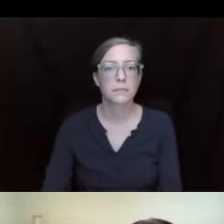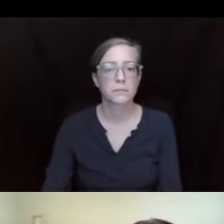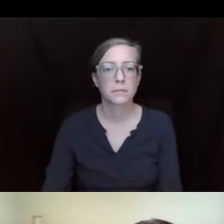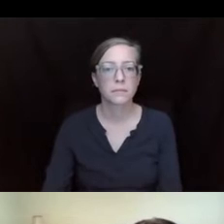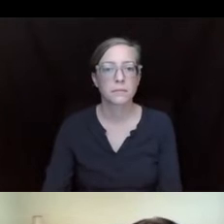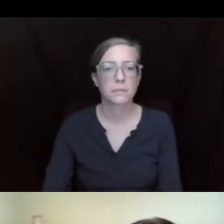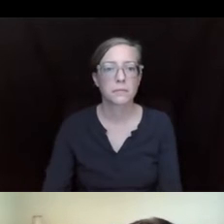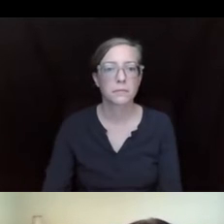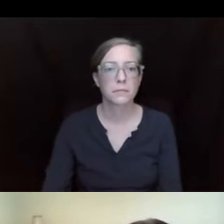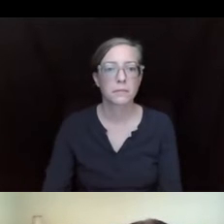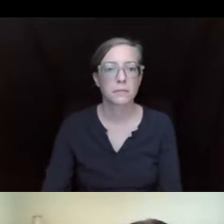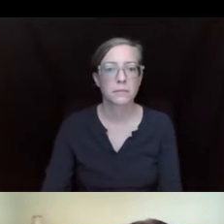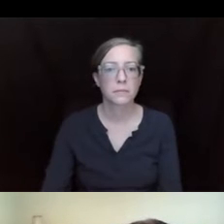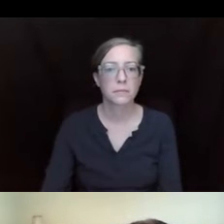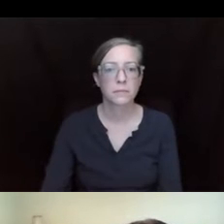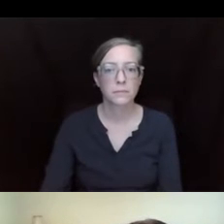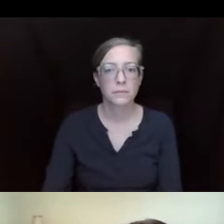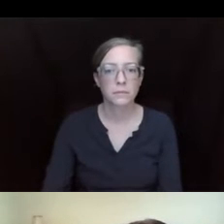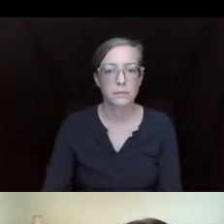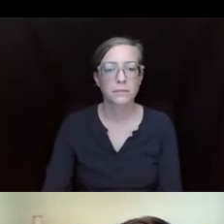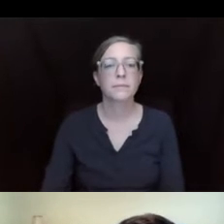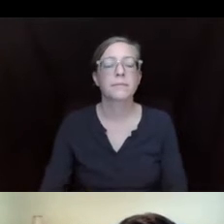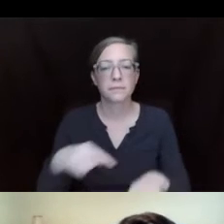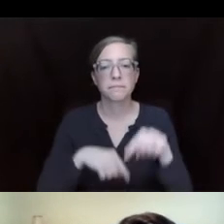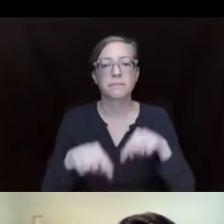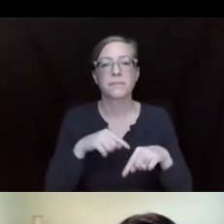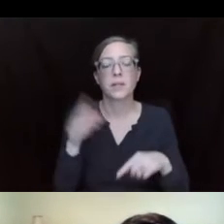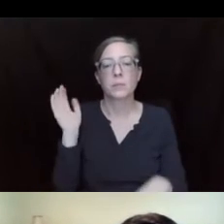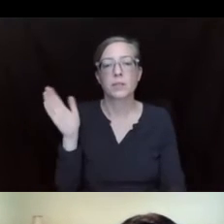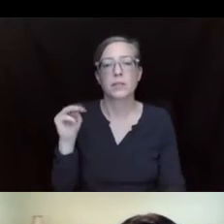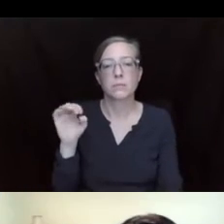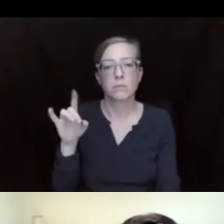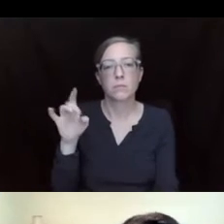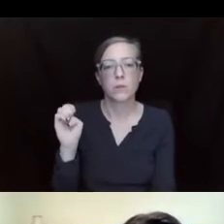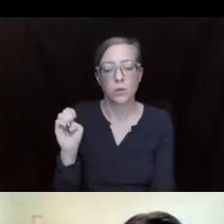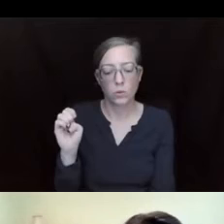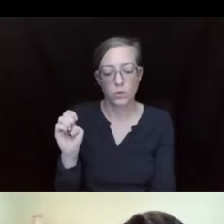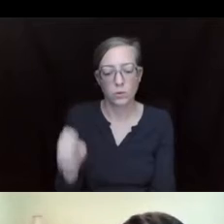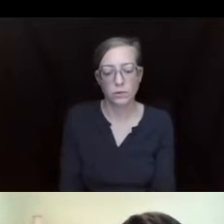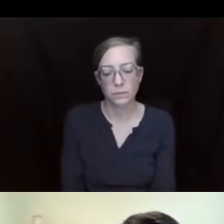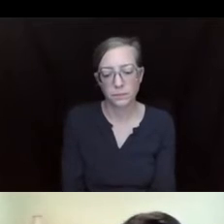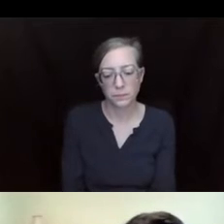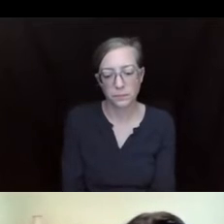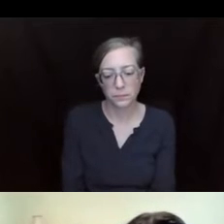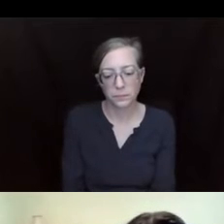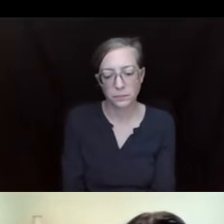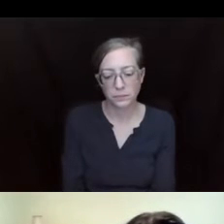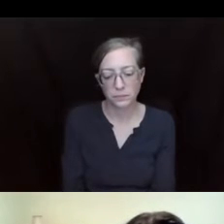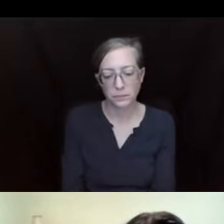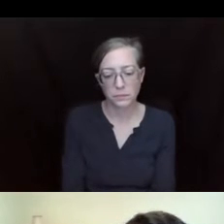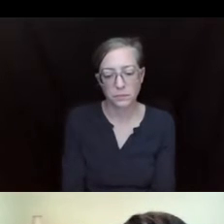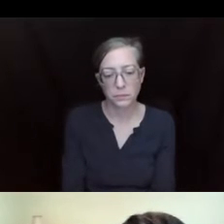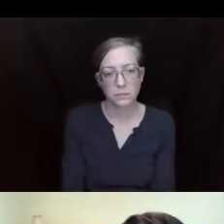Let me just go back into the presentation mode. I tested just before, so.